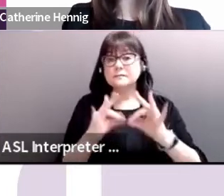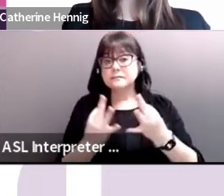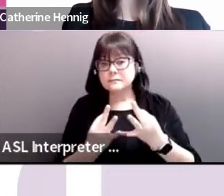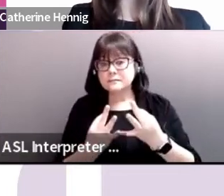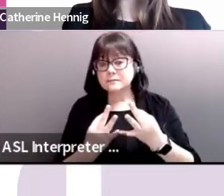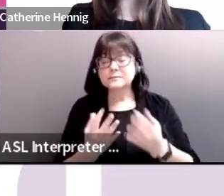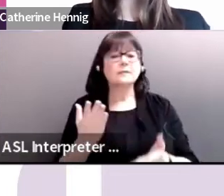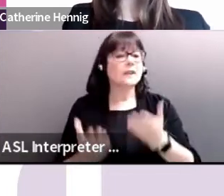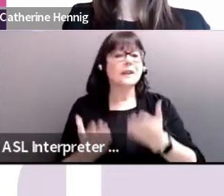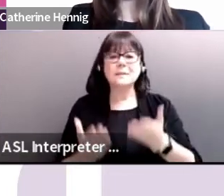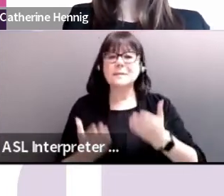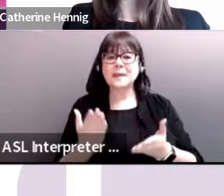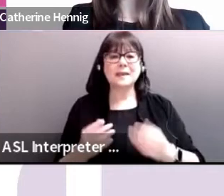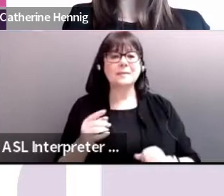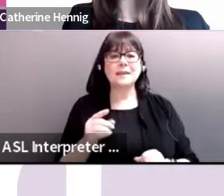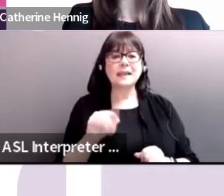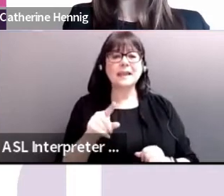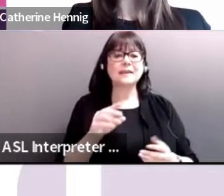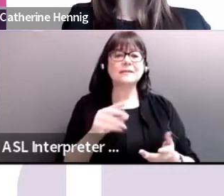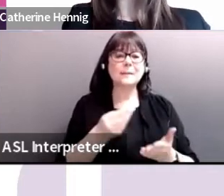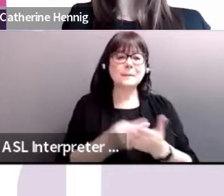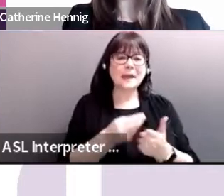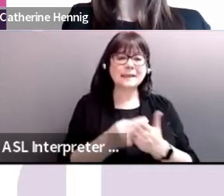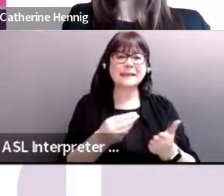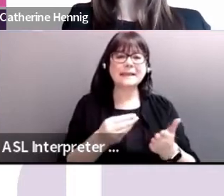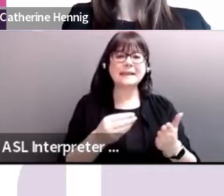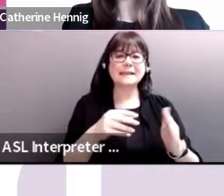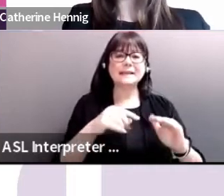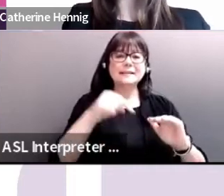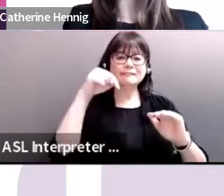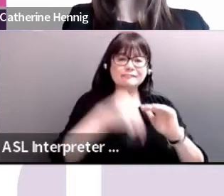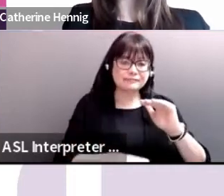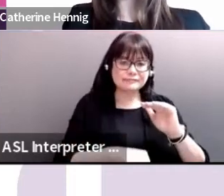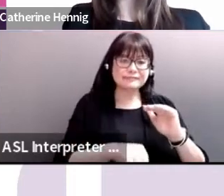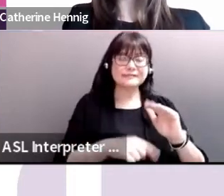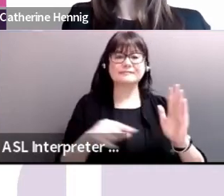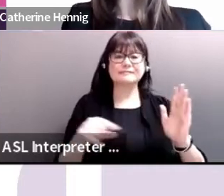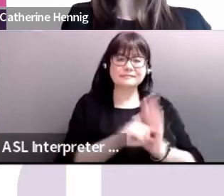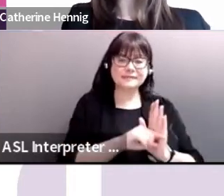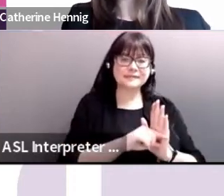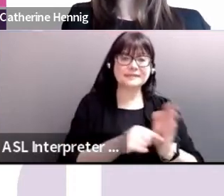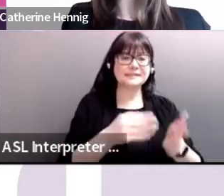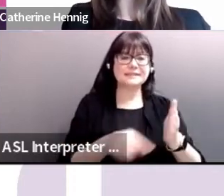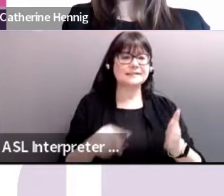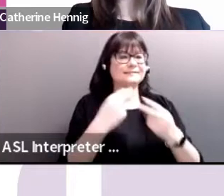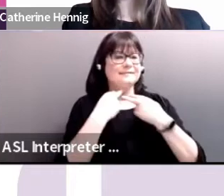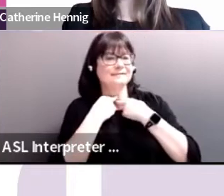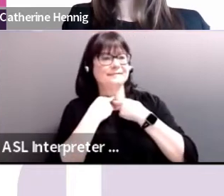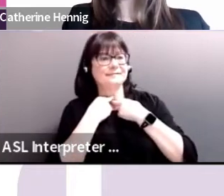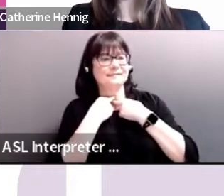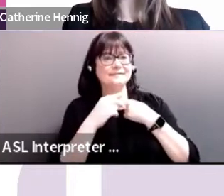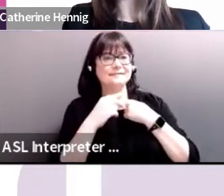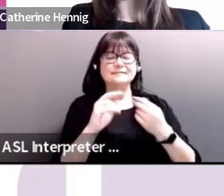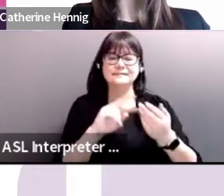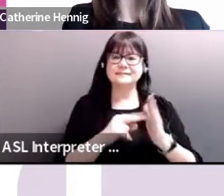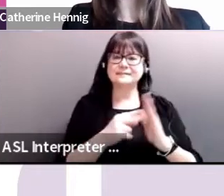be well equipped to deal with any potential loss that you could incur, and they may not be able to navigate that space very well. So you're carrying this weight on your shoulders,